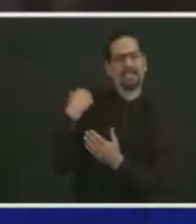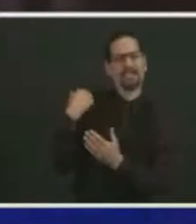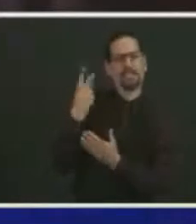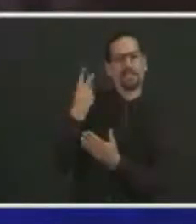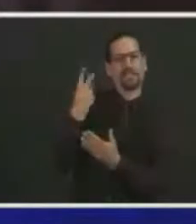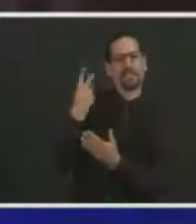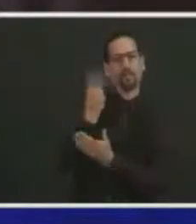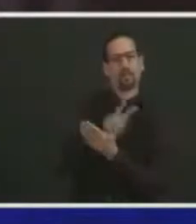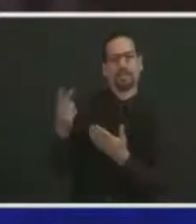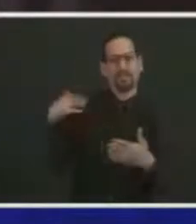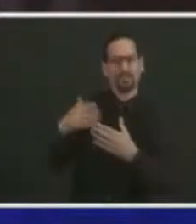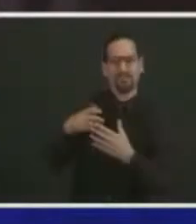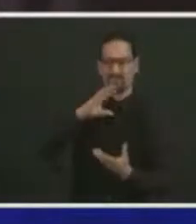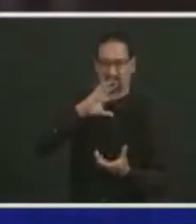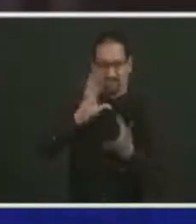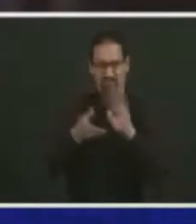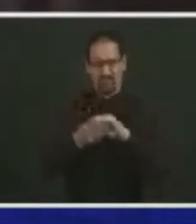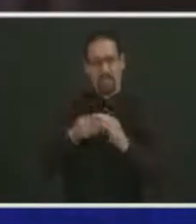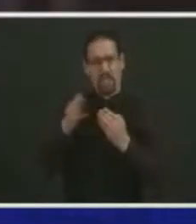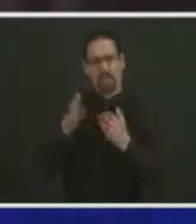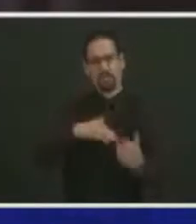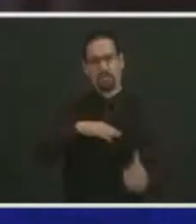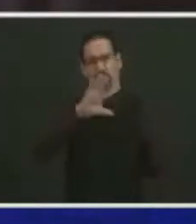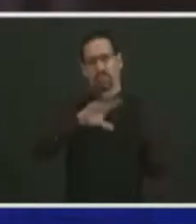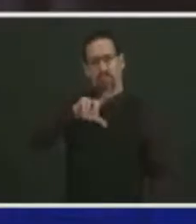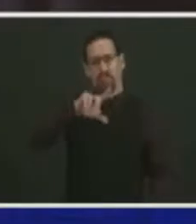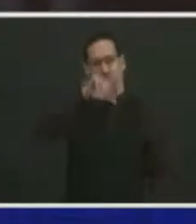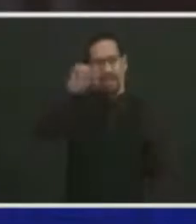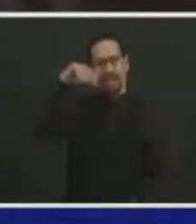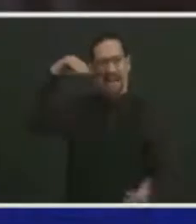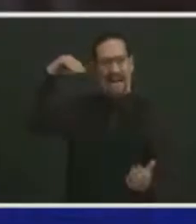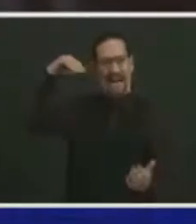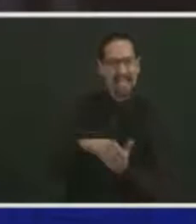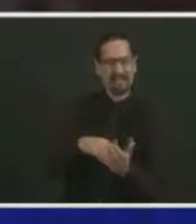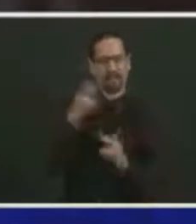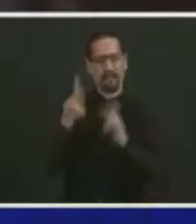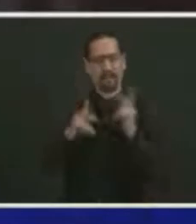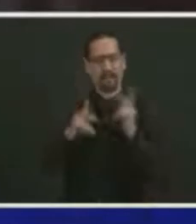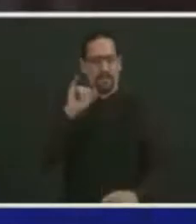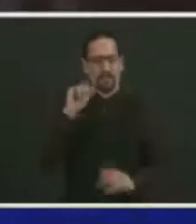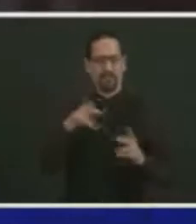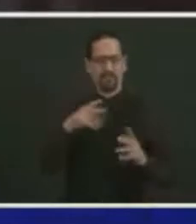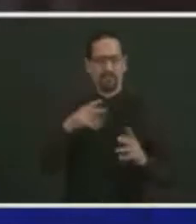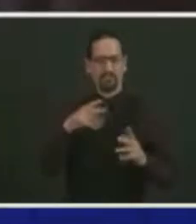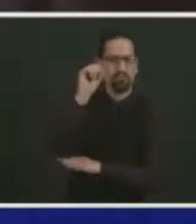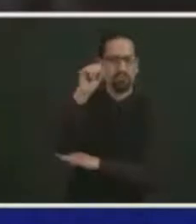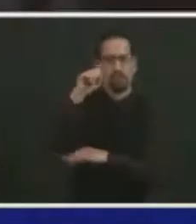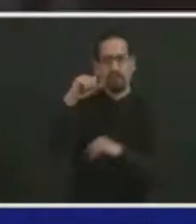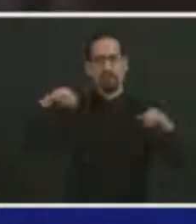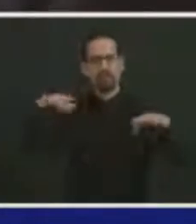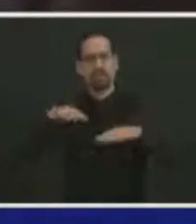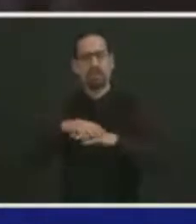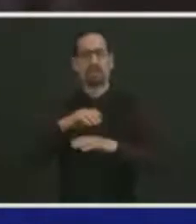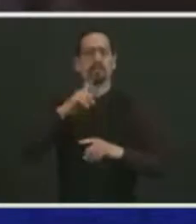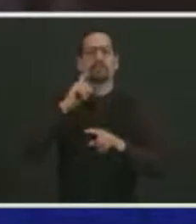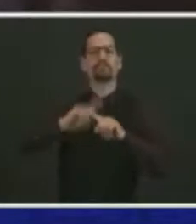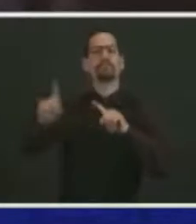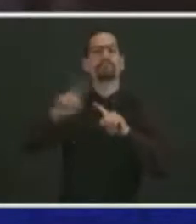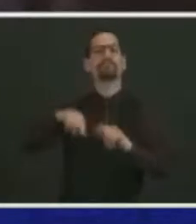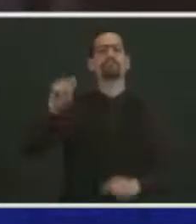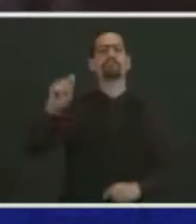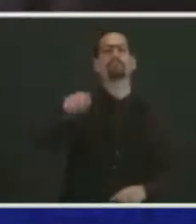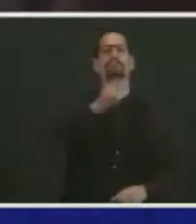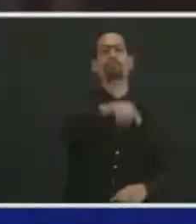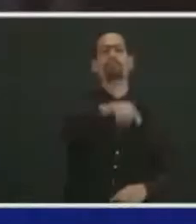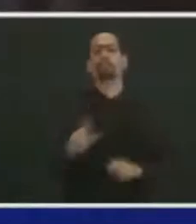nearly 20,000 Rhode Islanders across more than a dozen different protests in